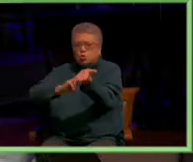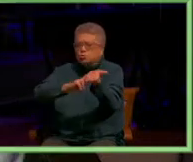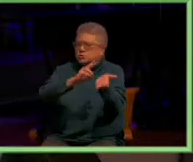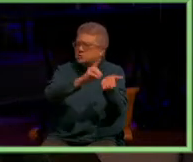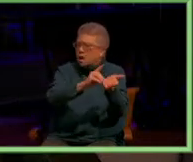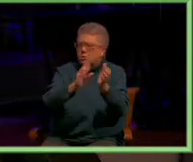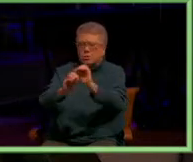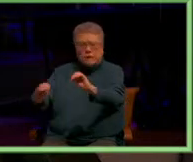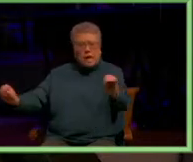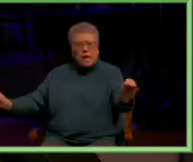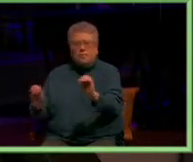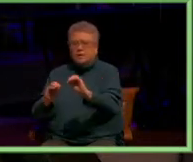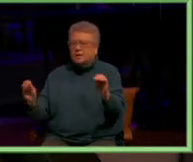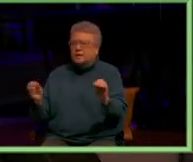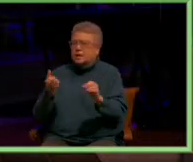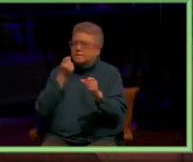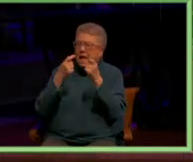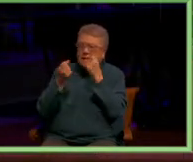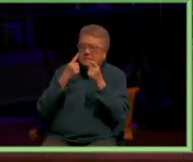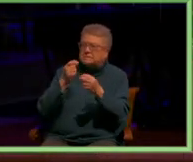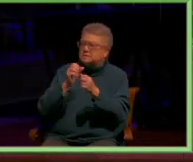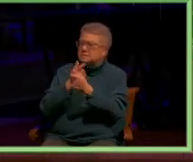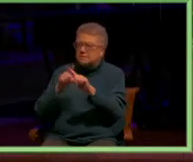doctors and Lord tabs and Tylenols.